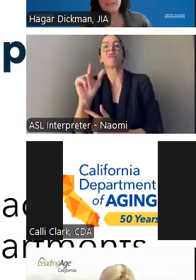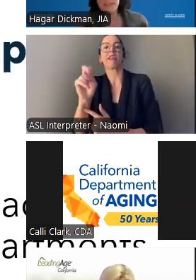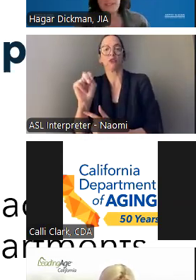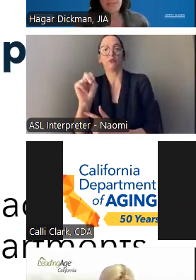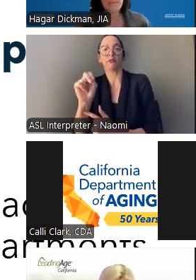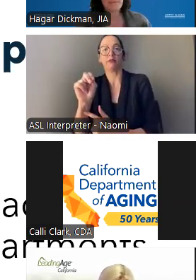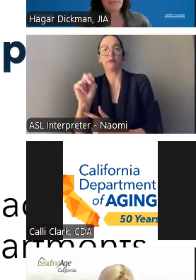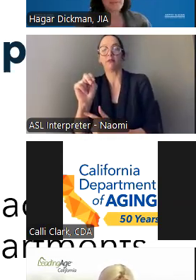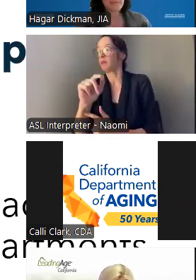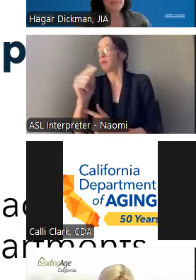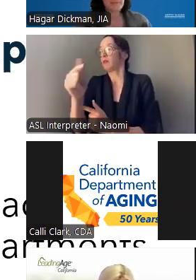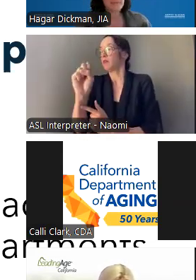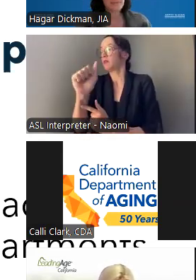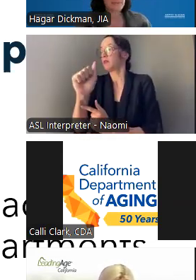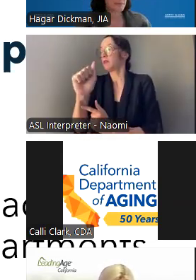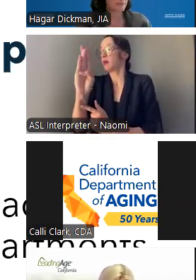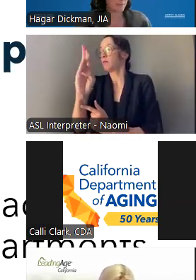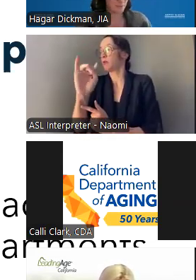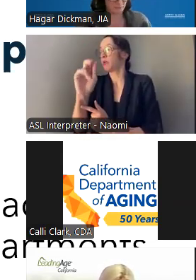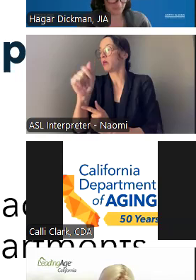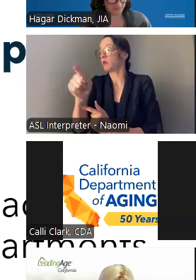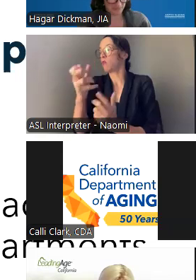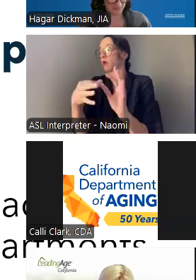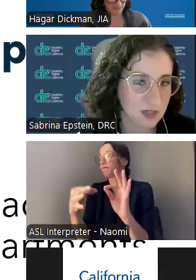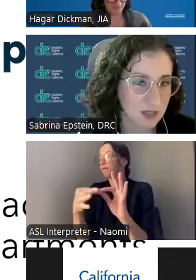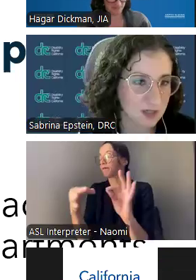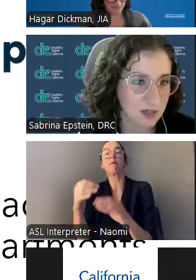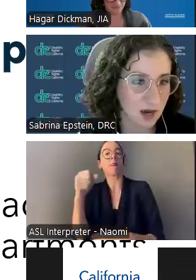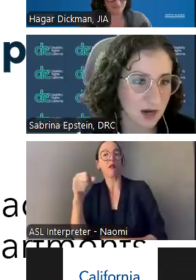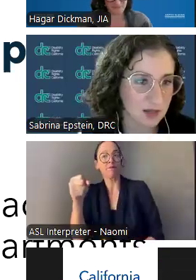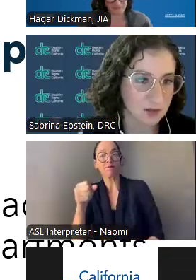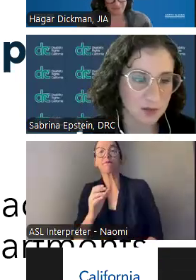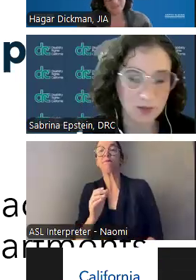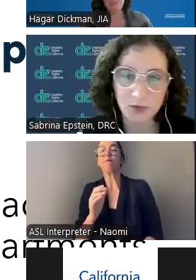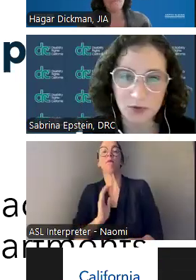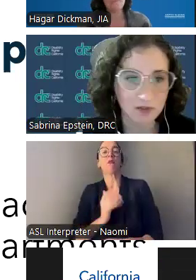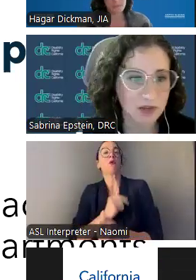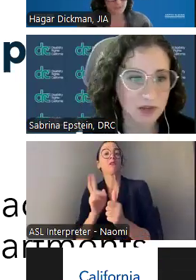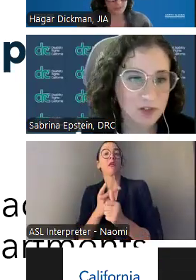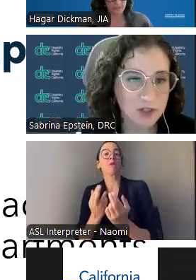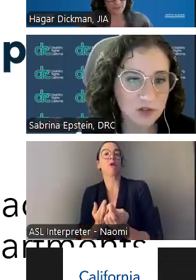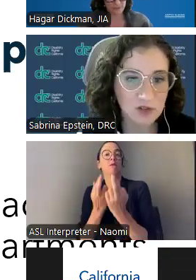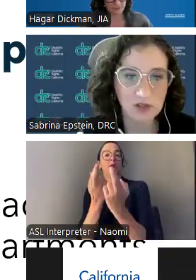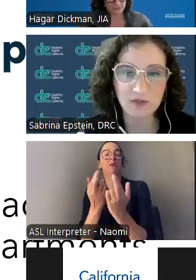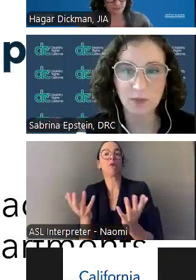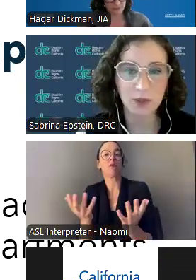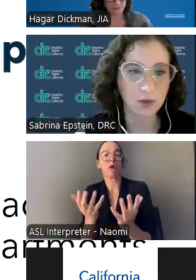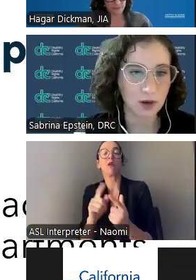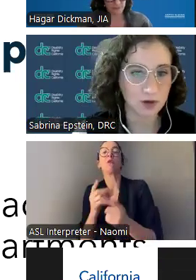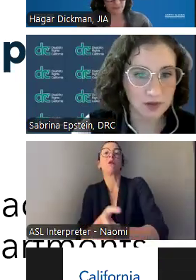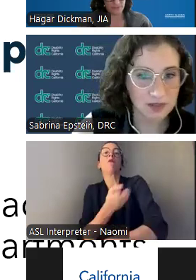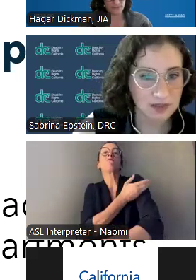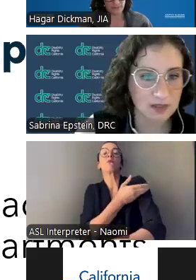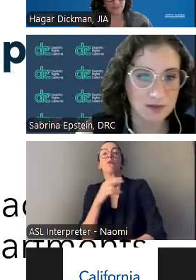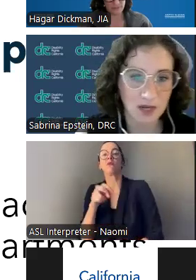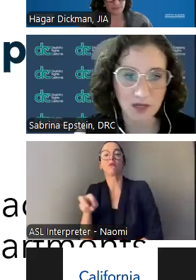Sure, I can cover this one. Our second recommendation is to improve navigation, to develop a no wrong